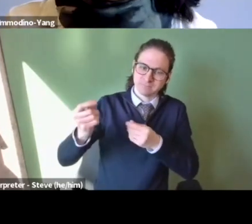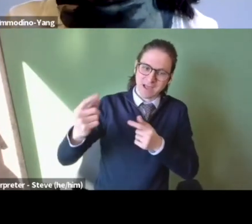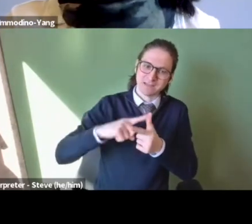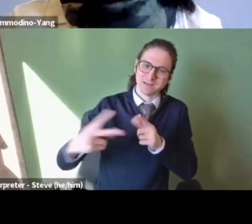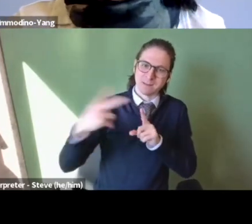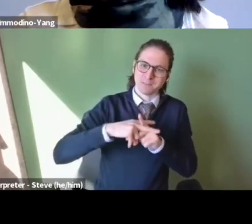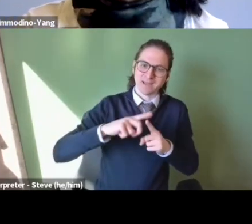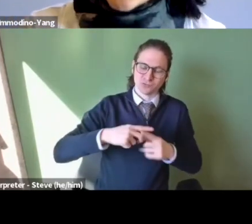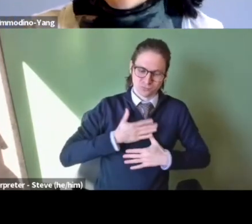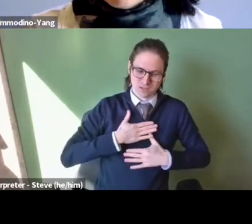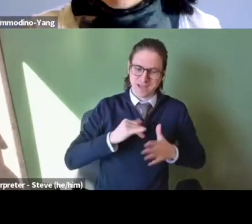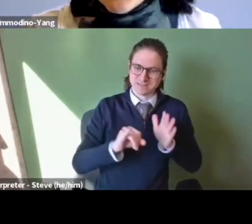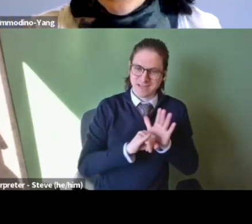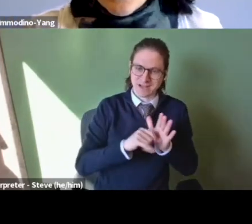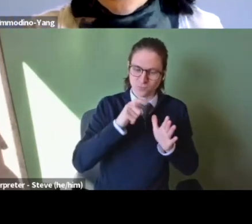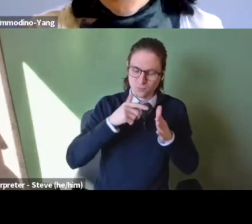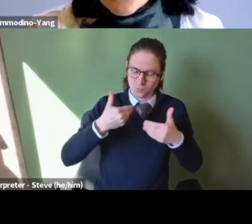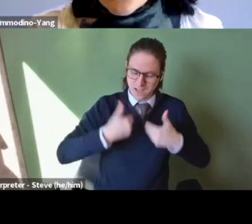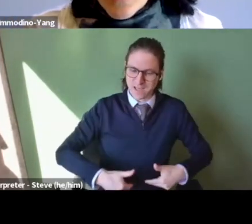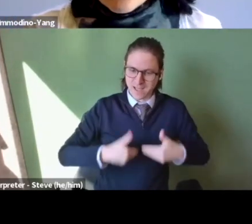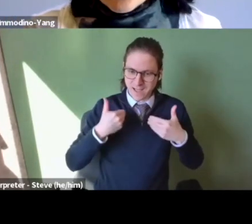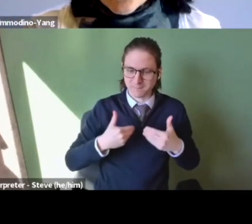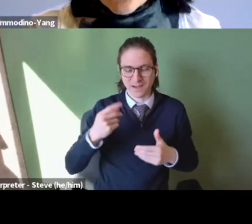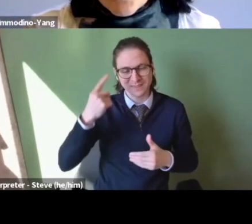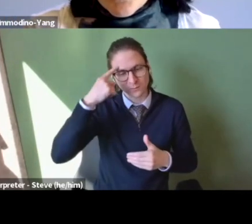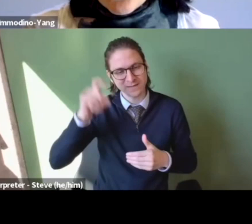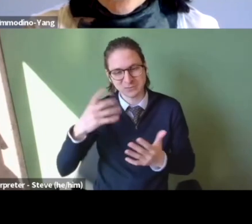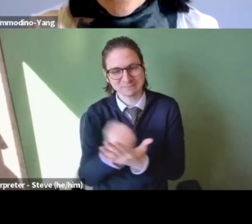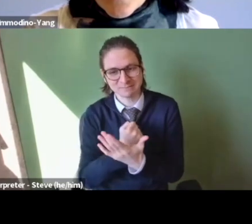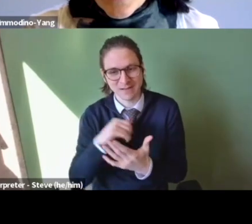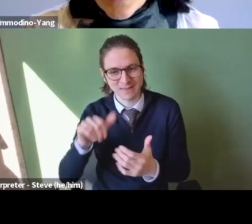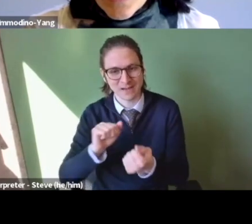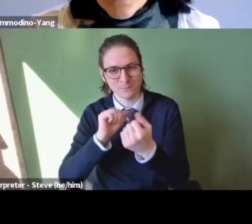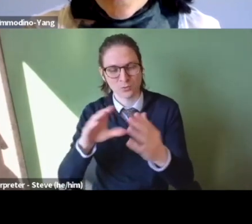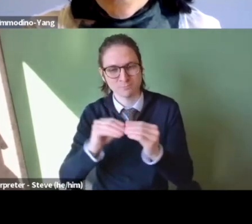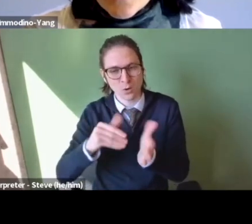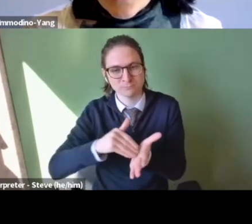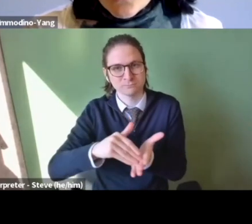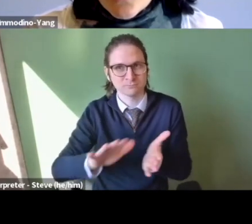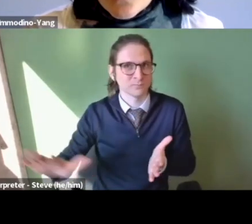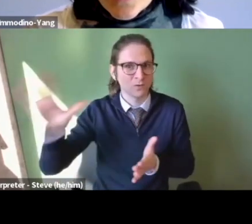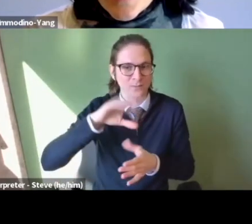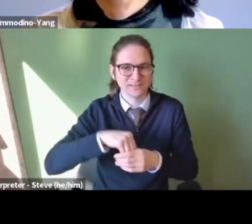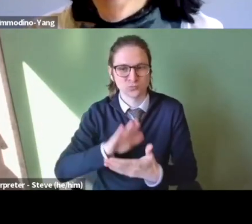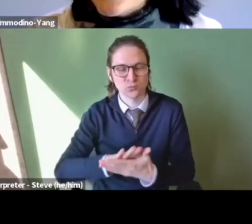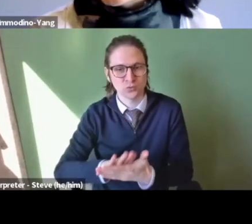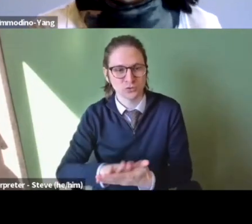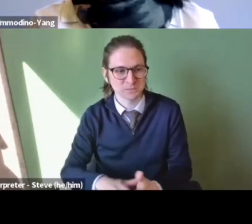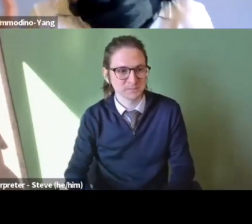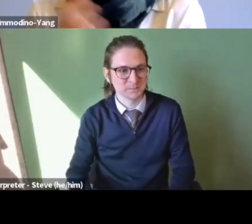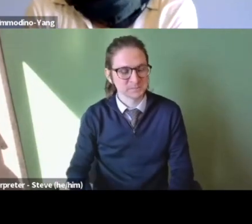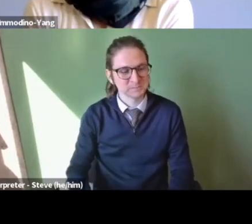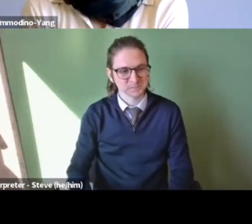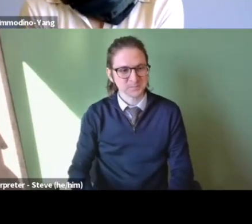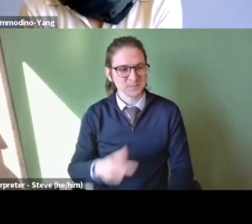and propensity to engage with that. So I'm just going to skip this. It's in the, we're going to skip that and